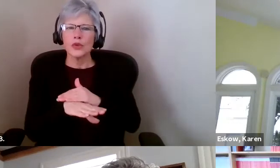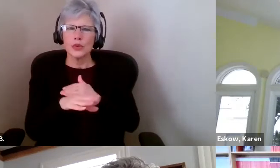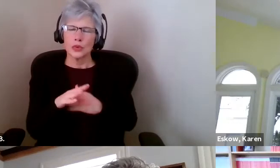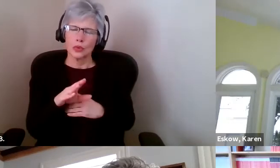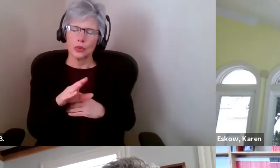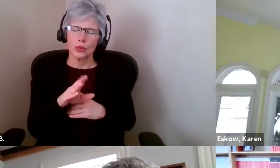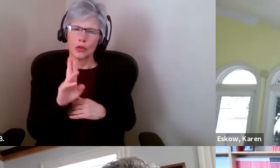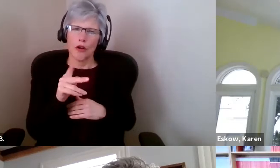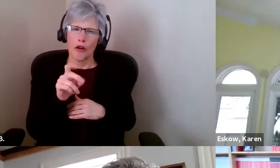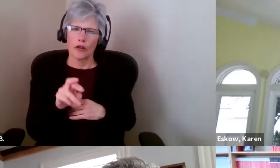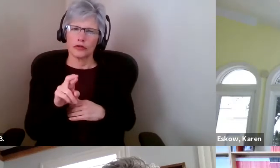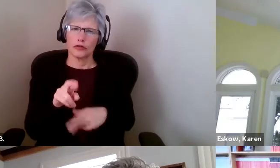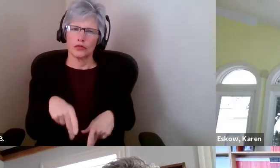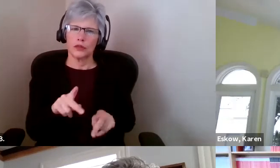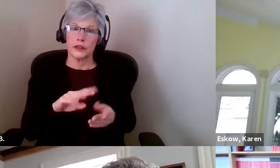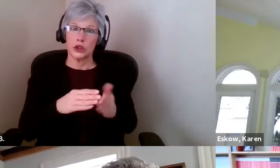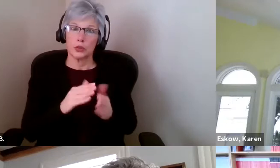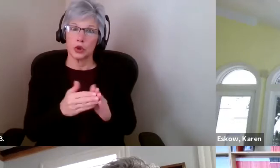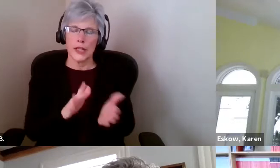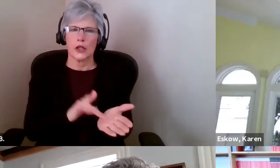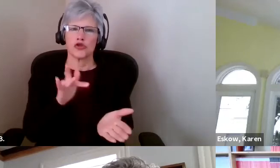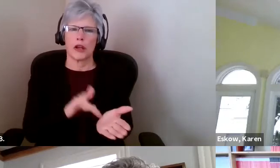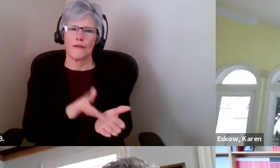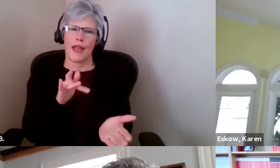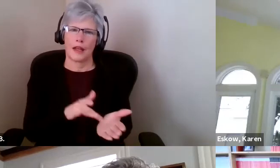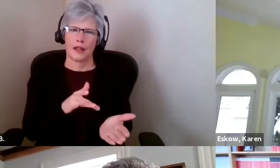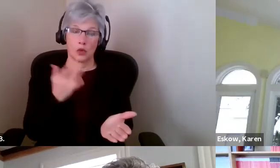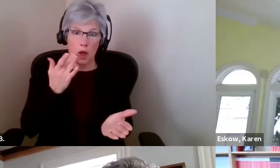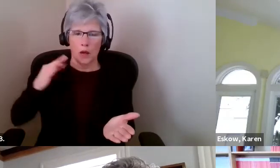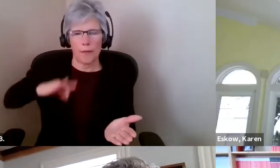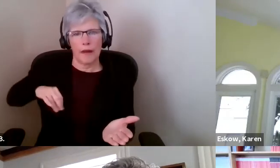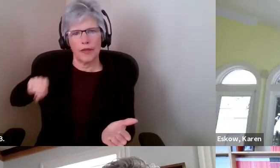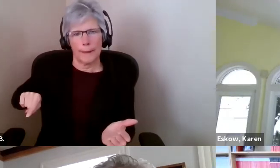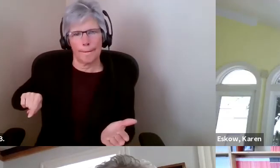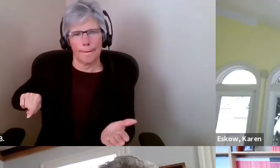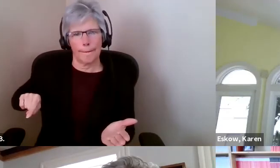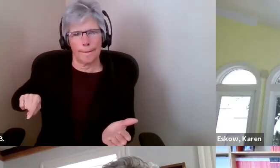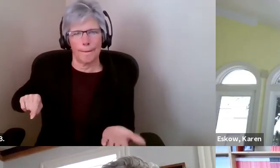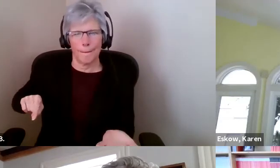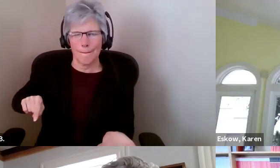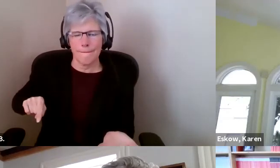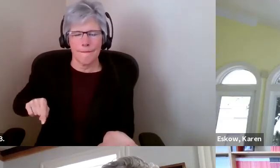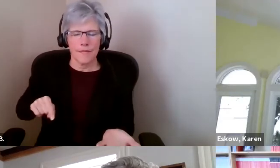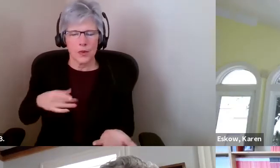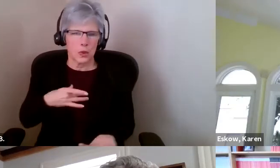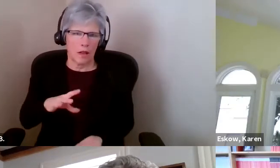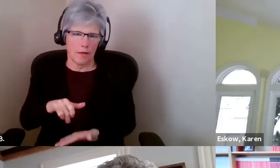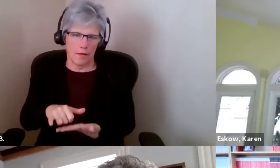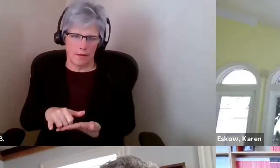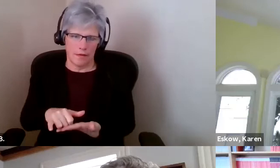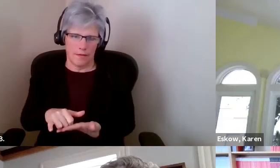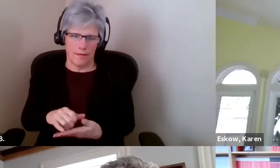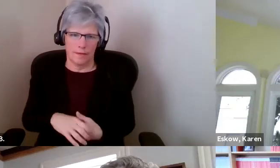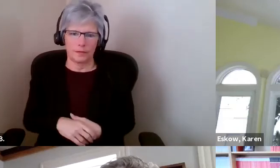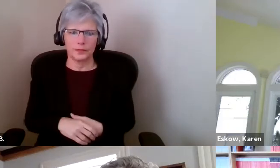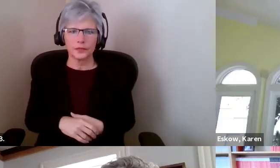own benefit. The podcast itself has some gruesome parts to it, and I don't particularly want to be sharing